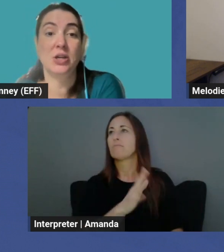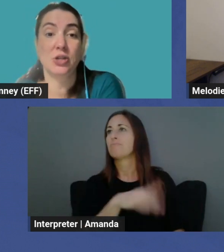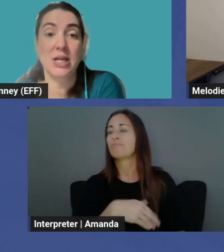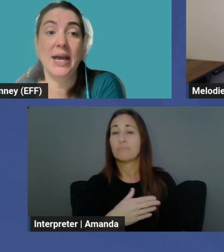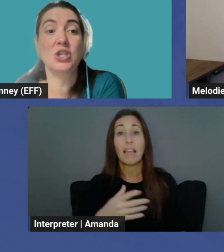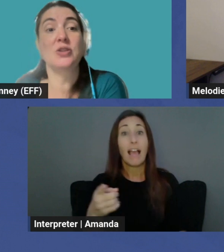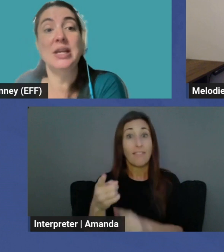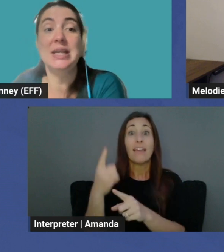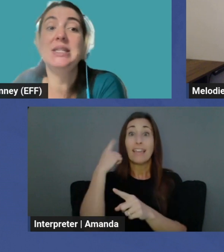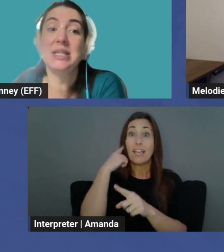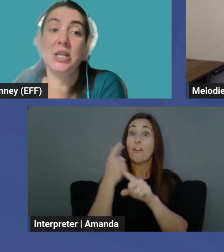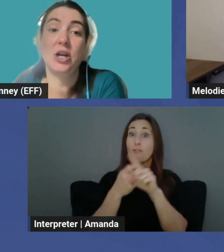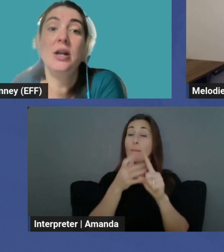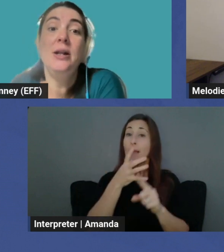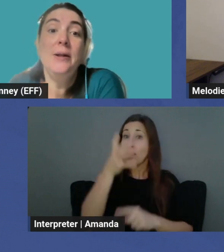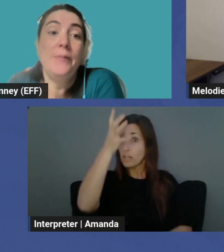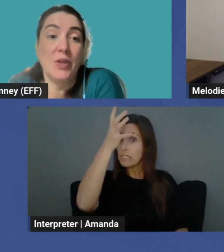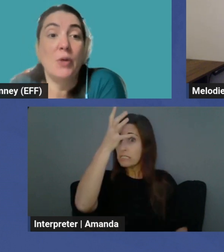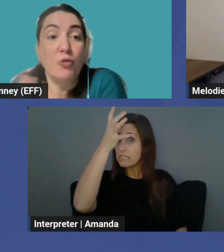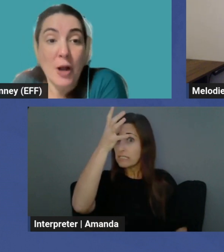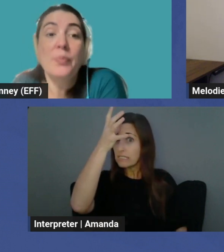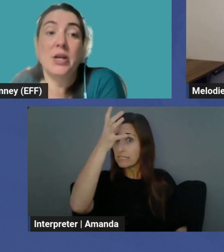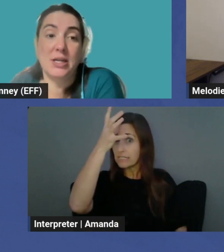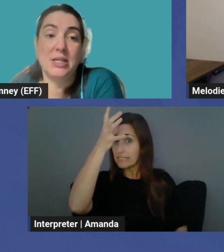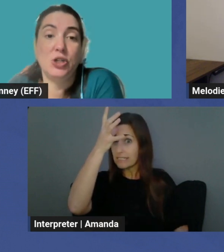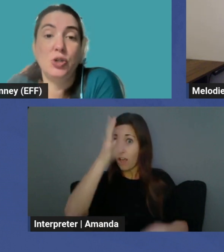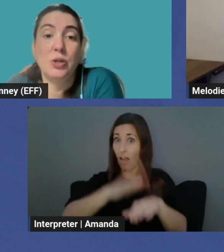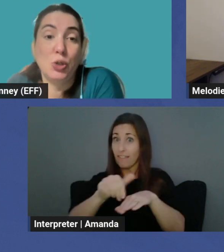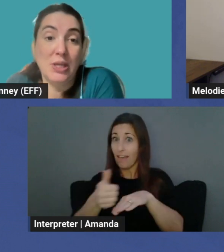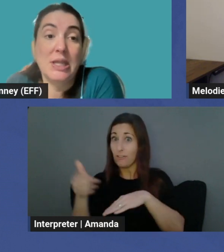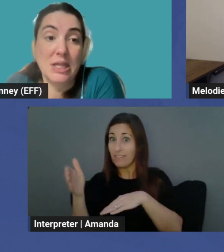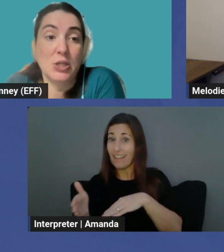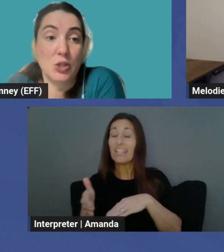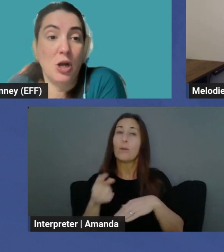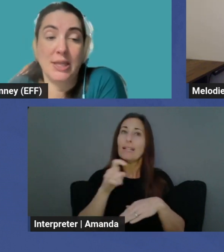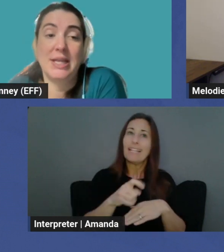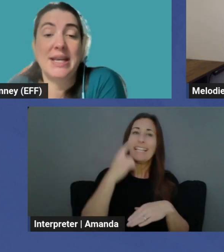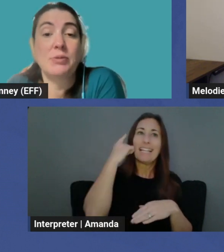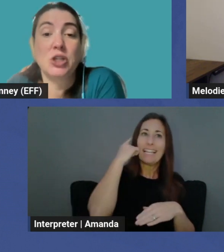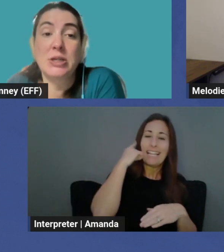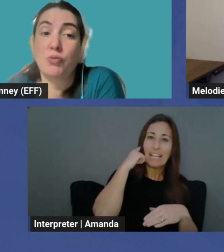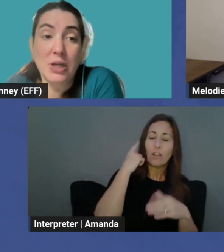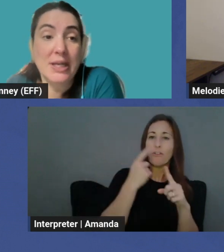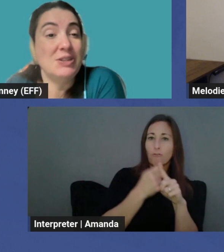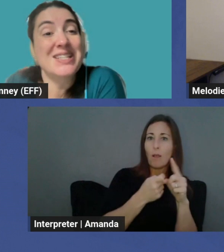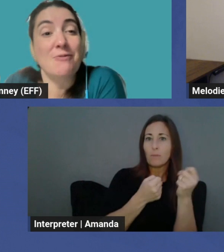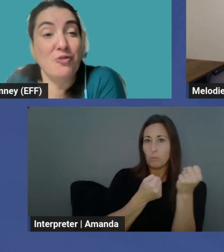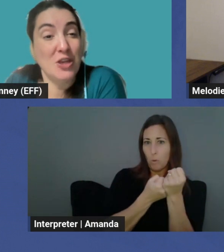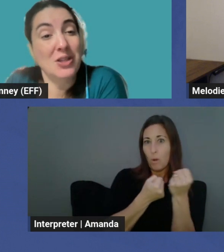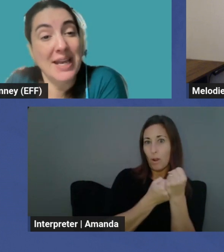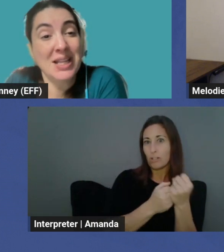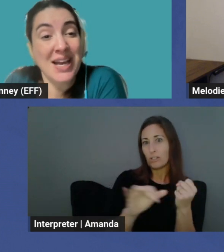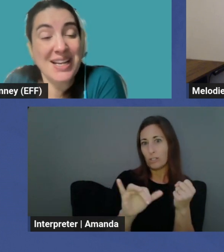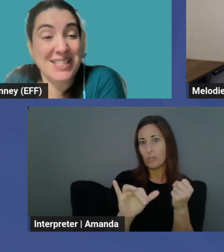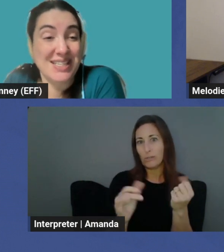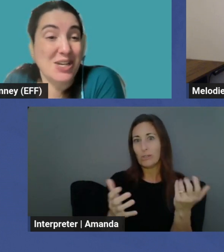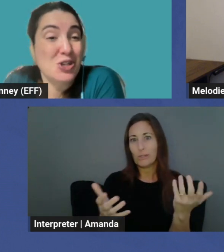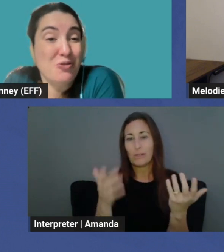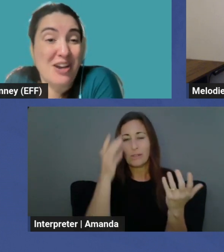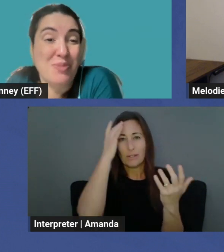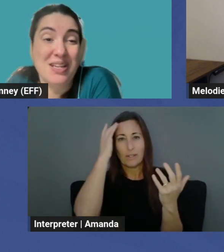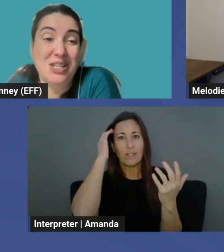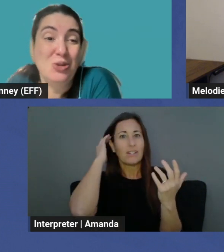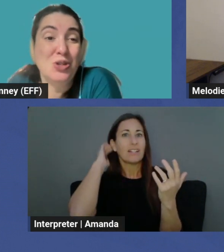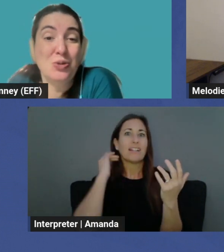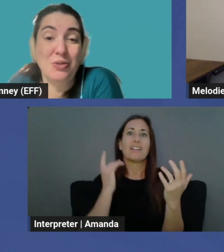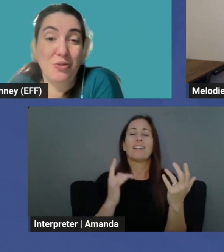on the other side. So they need to hear from their constituents who think that this is wrong. That is actually really, it doesn't feel like a lot because it takes you